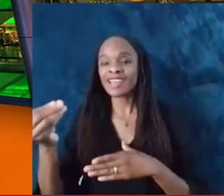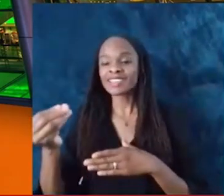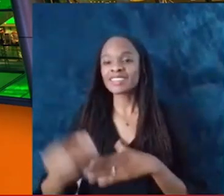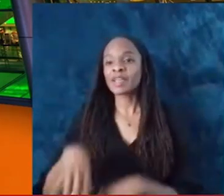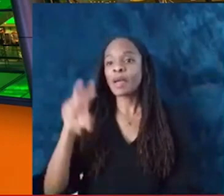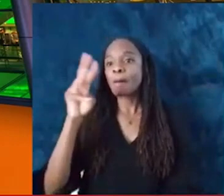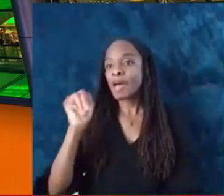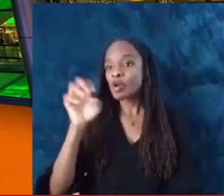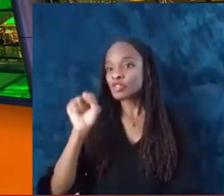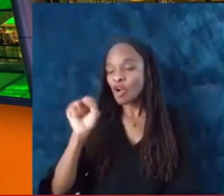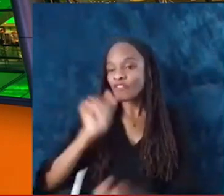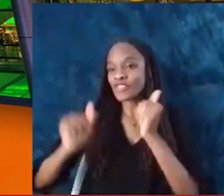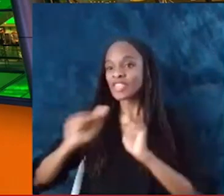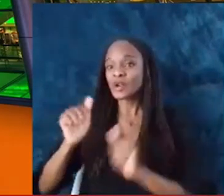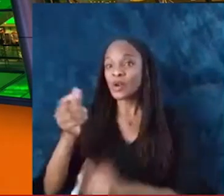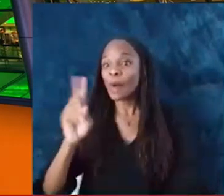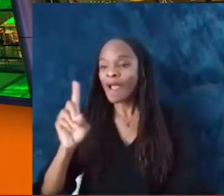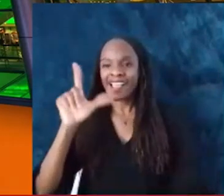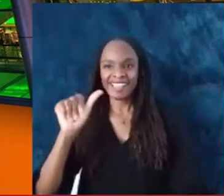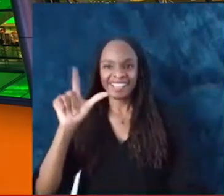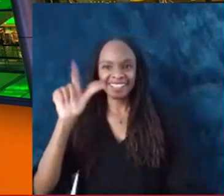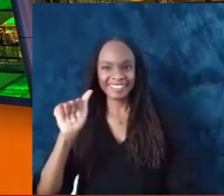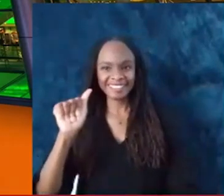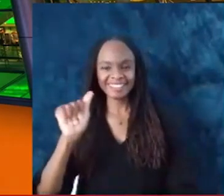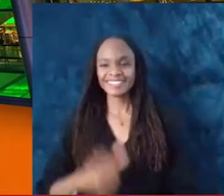Microsoft Theater in Los Angeles.